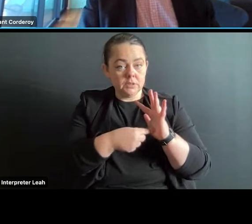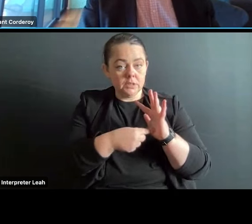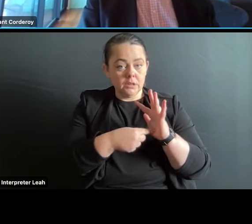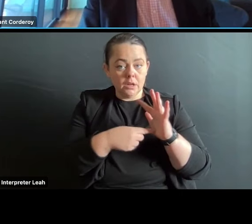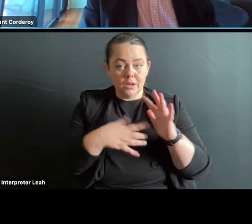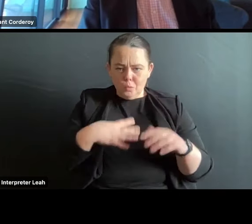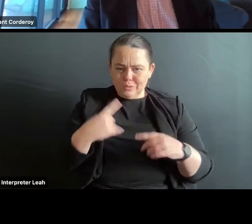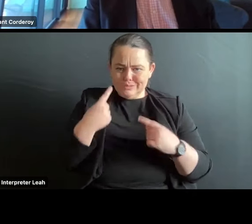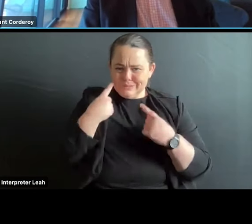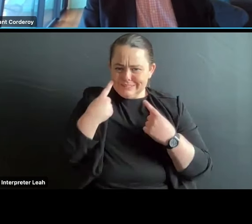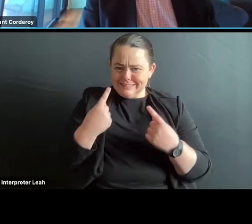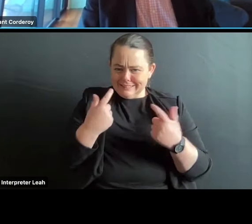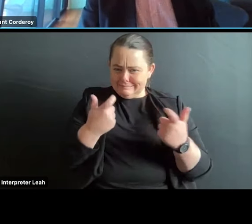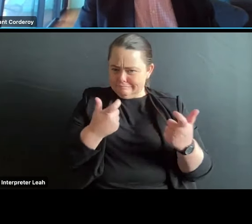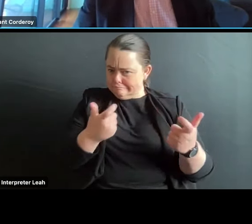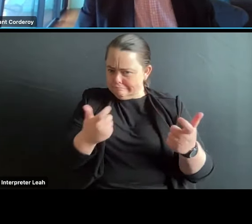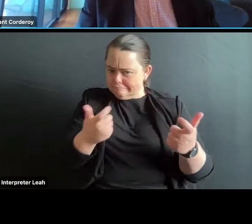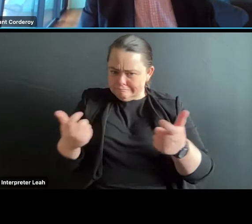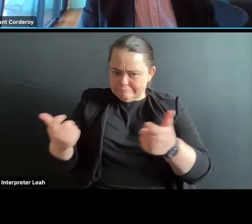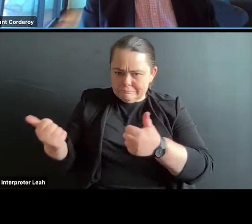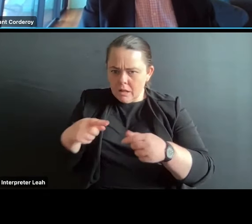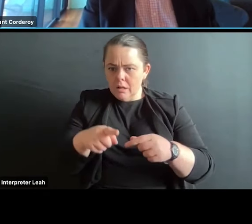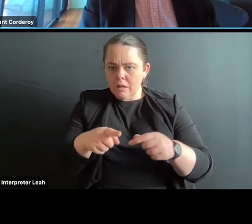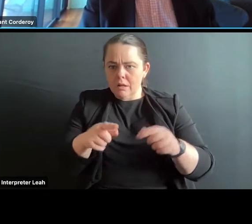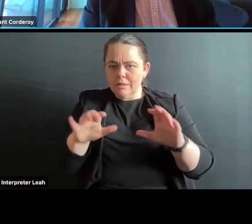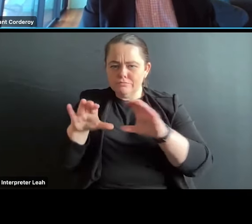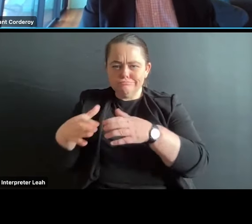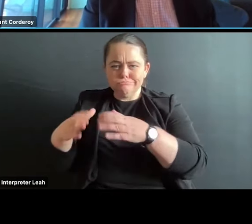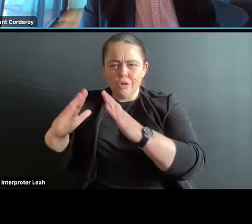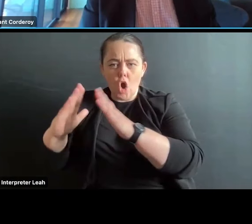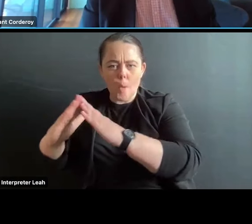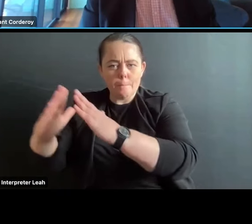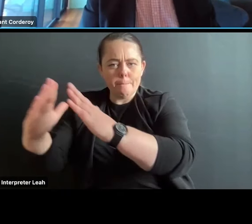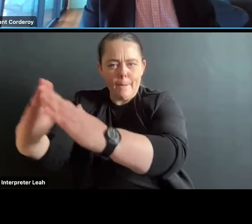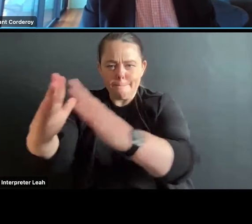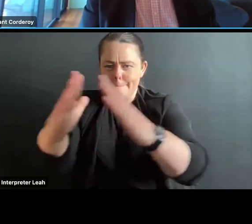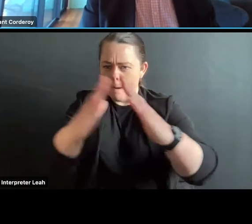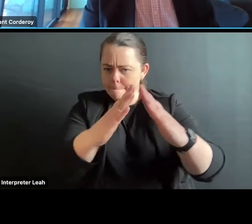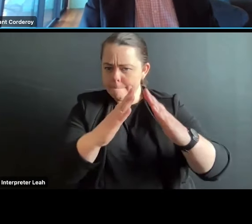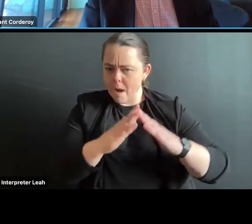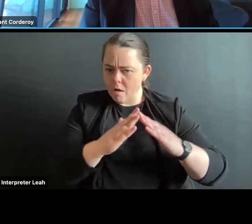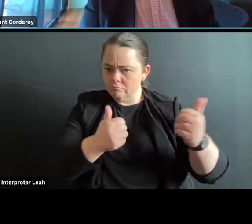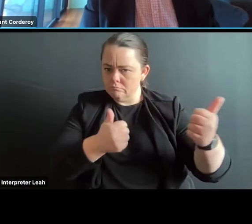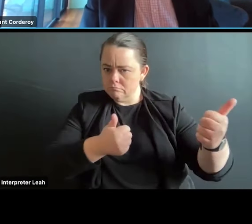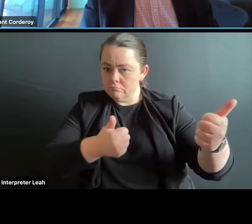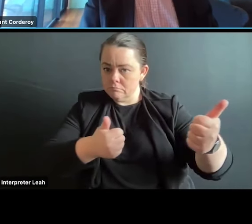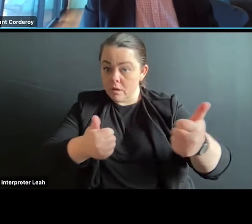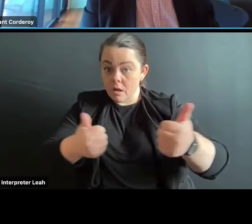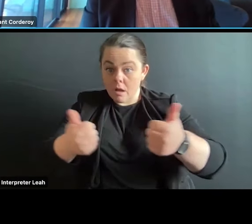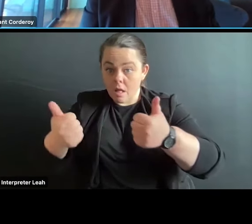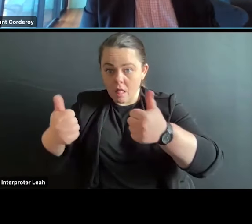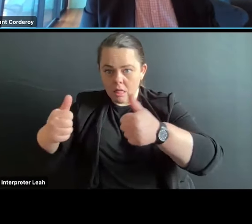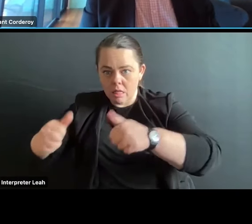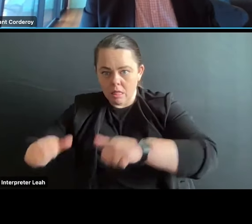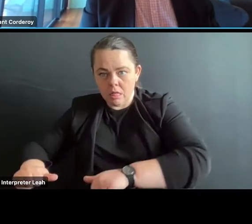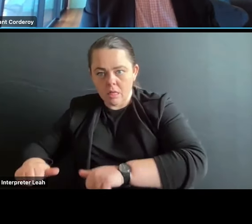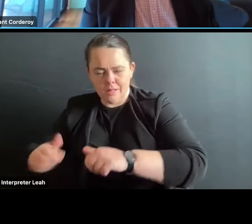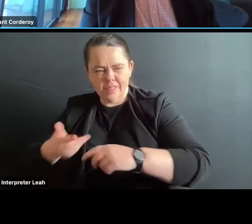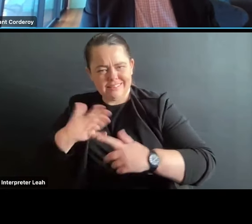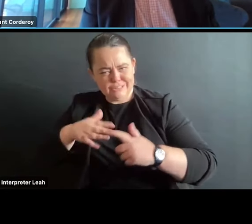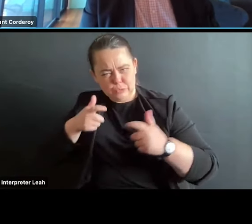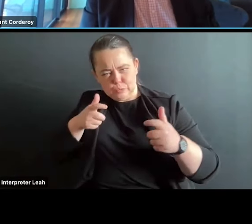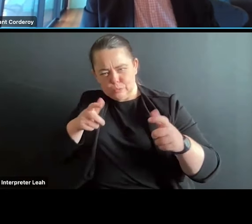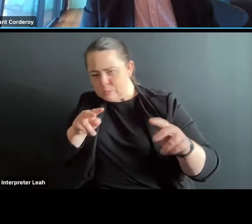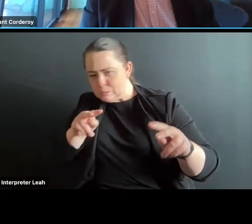going, which is very important when we're looking at the funding coming forward. So the very first critical one is we've got to look at